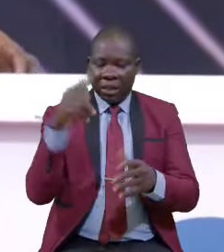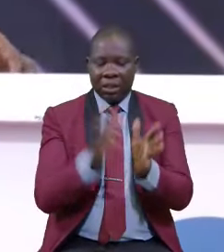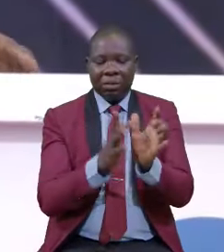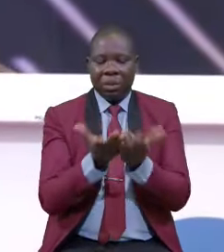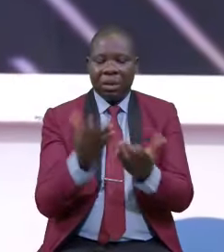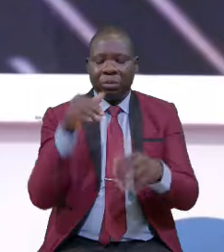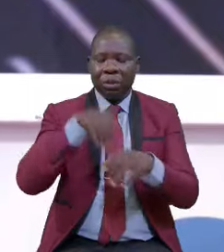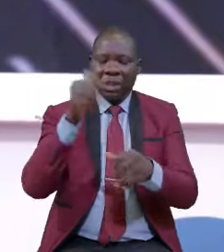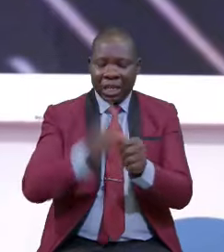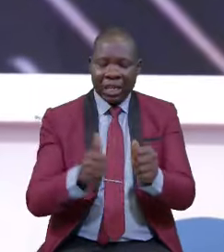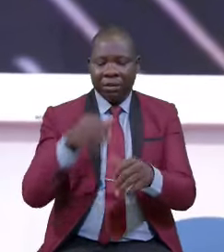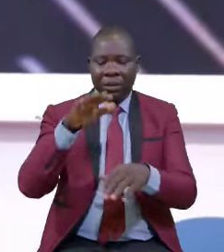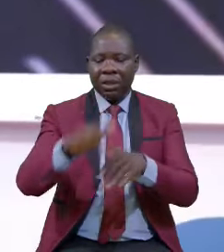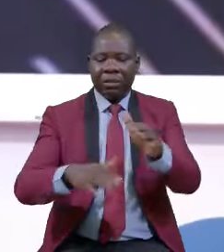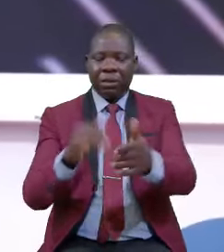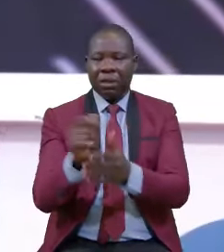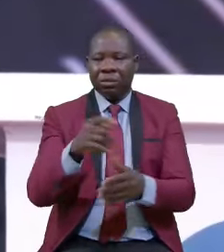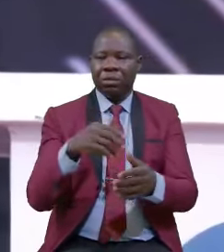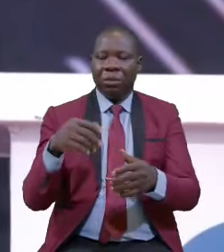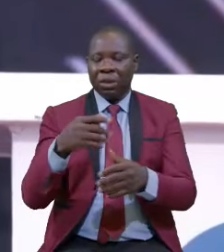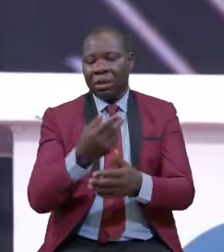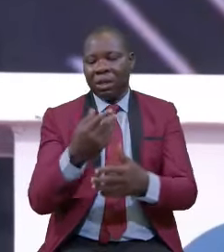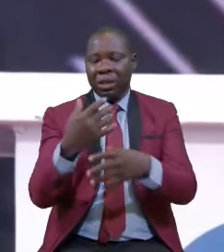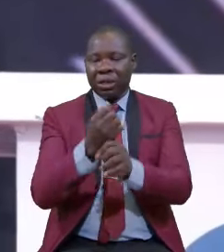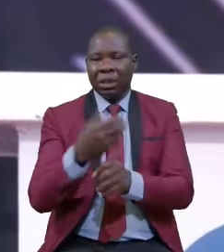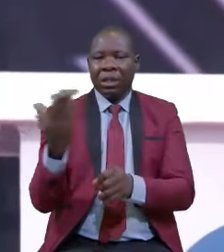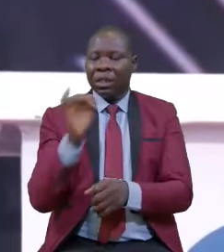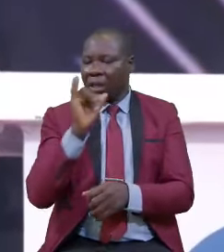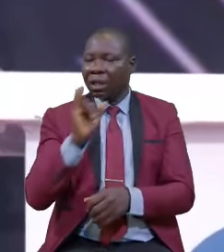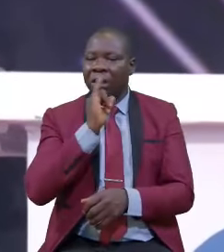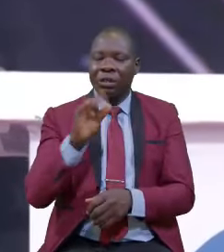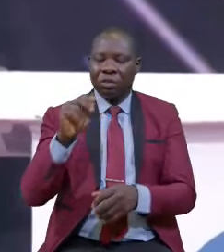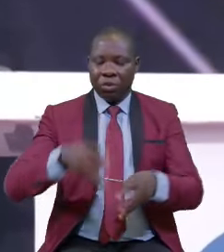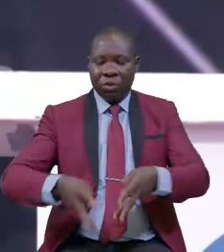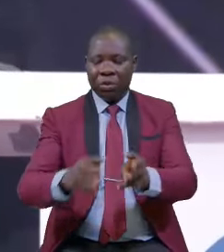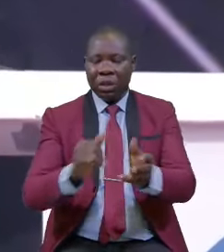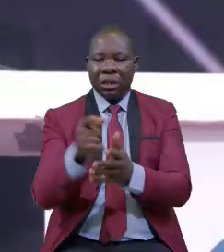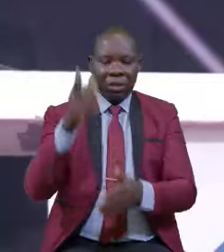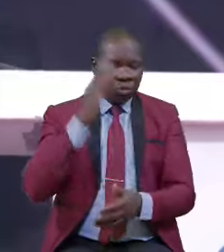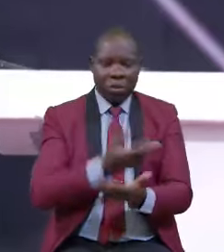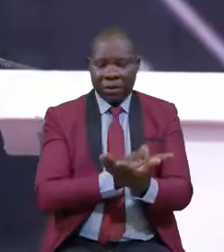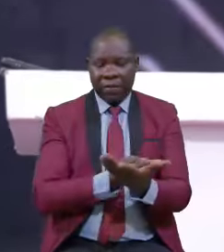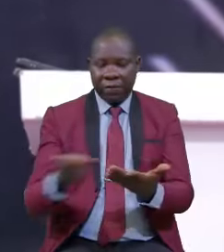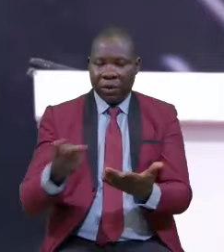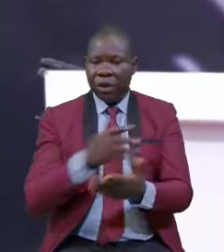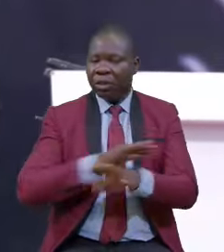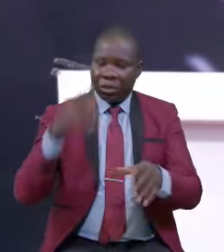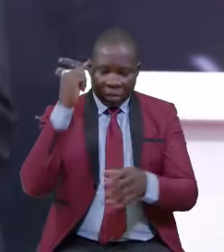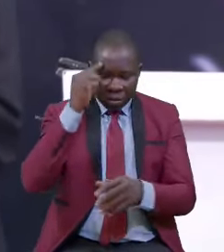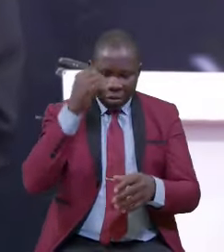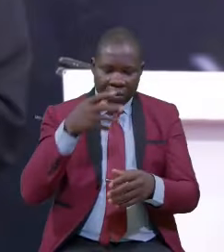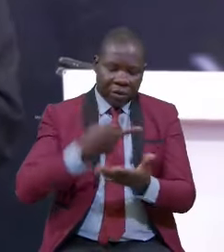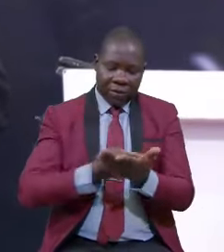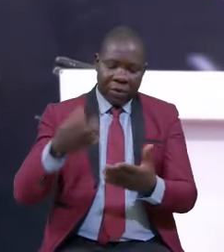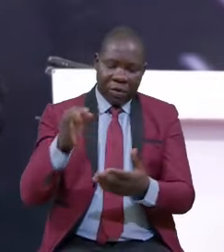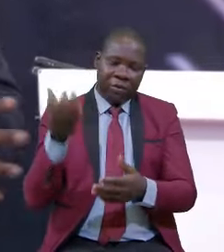way you can fail. Don't think about the failure of the past. Failure is gone. Don't think about the